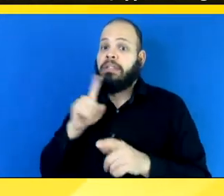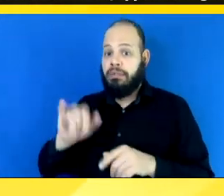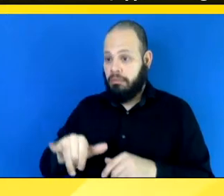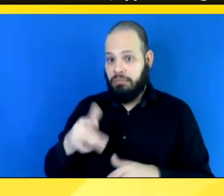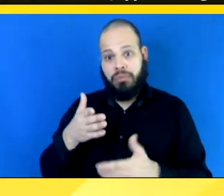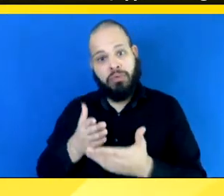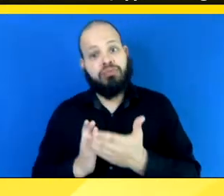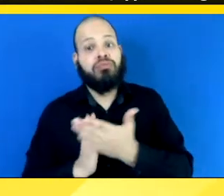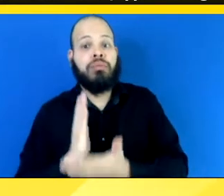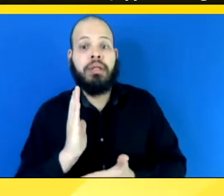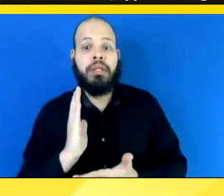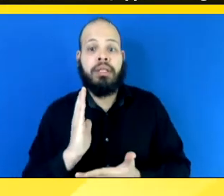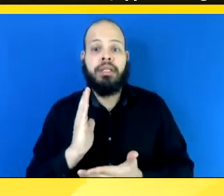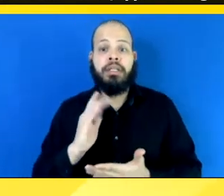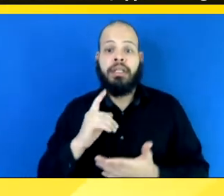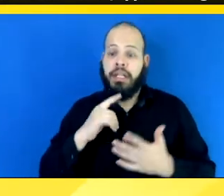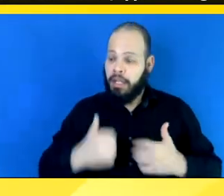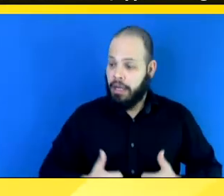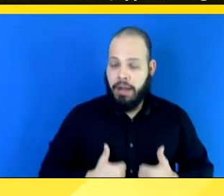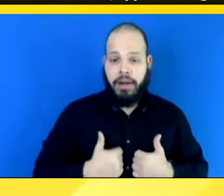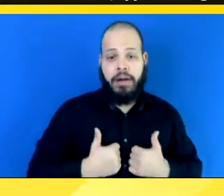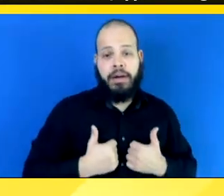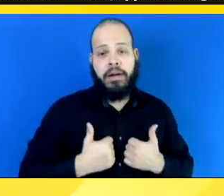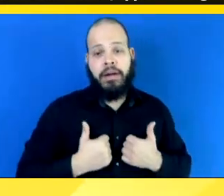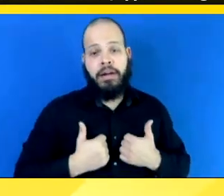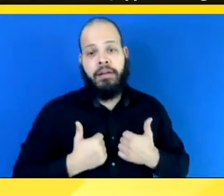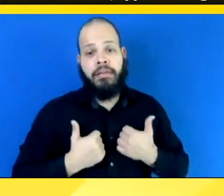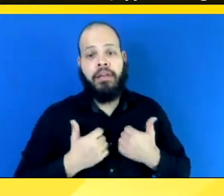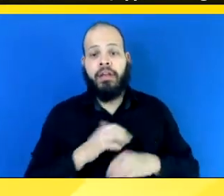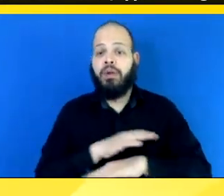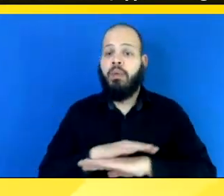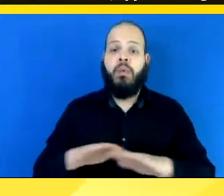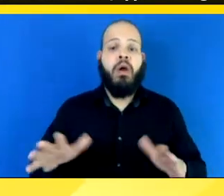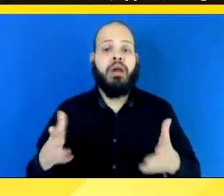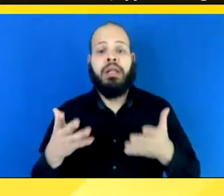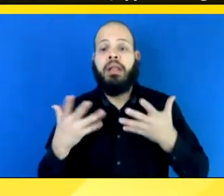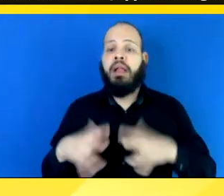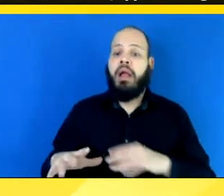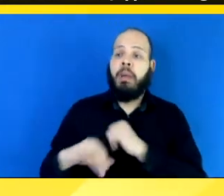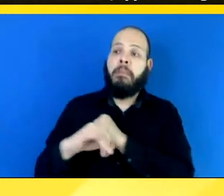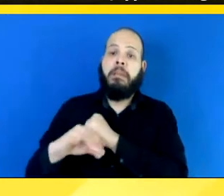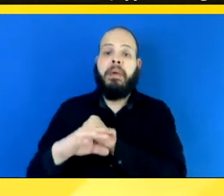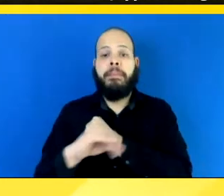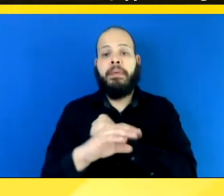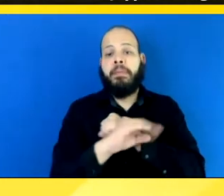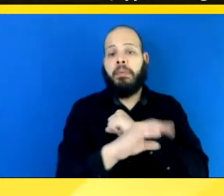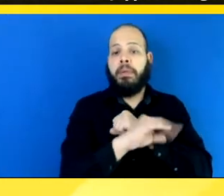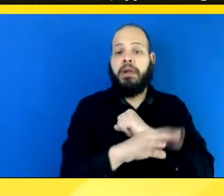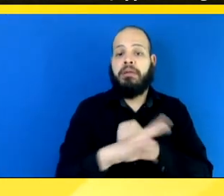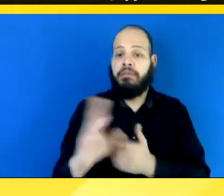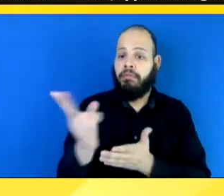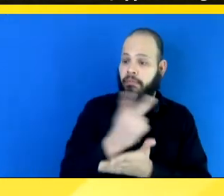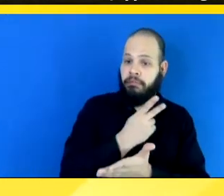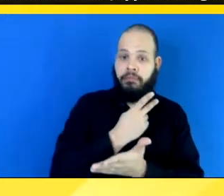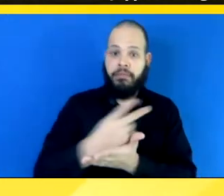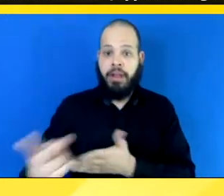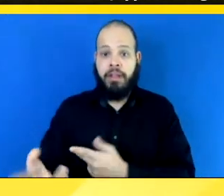live. Don't you let this campaign fail. Get those yes votes in the mail. Singing,